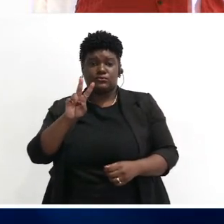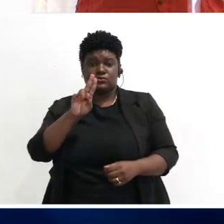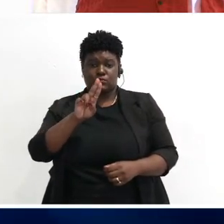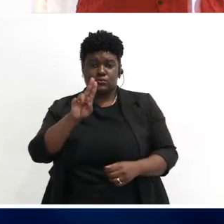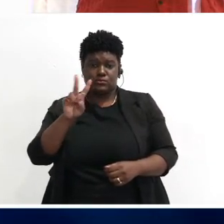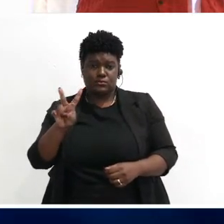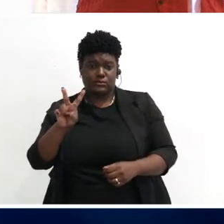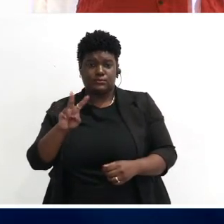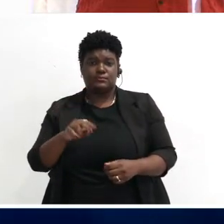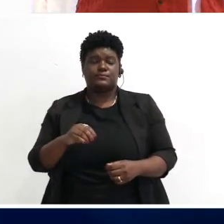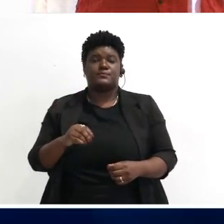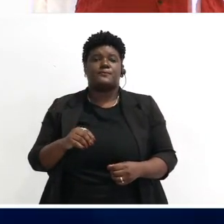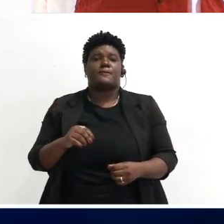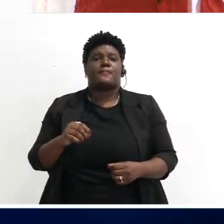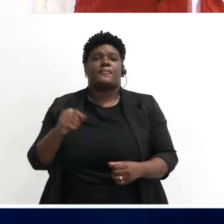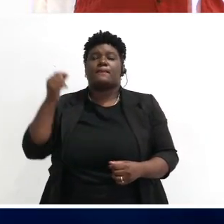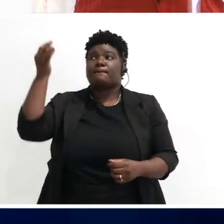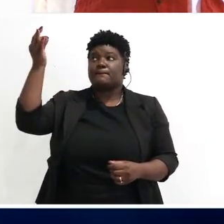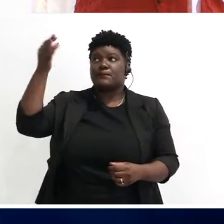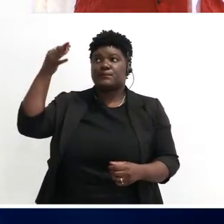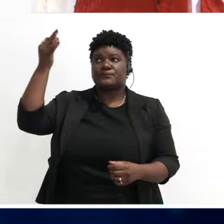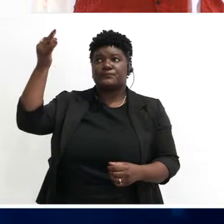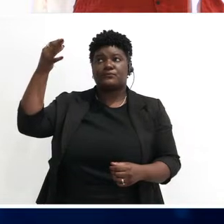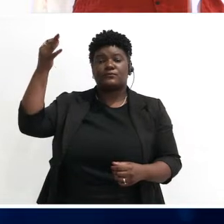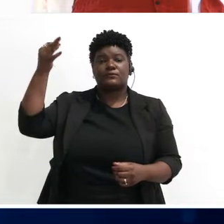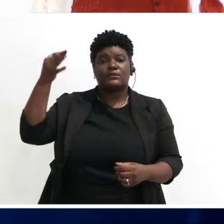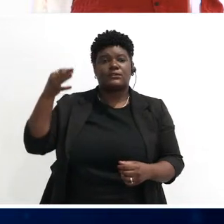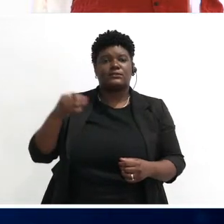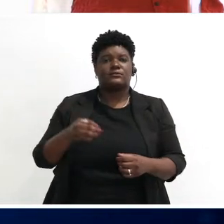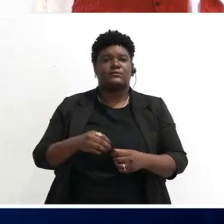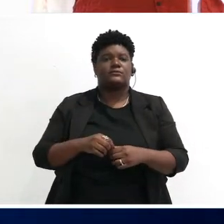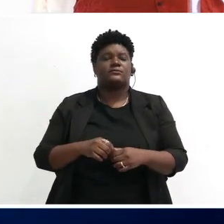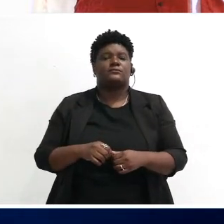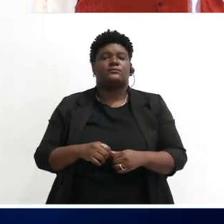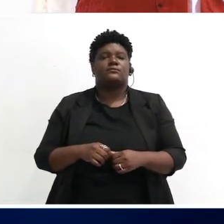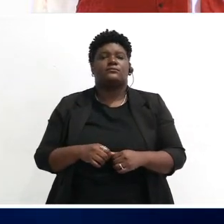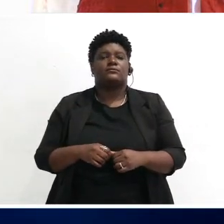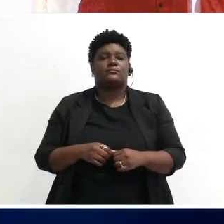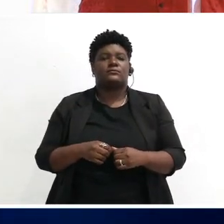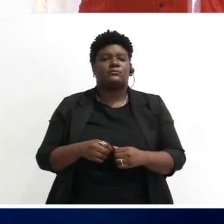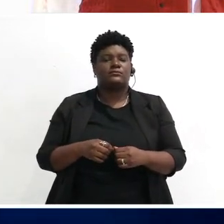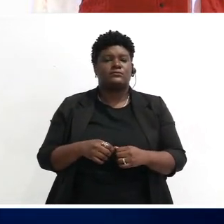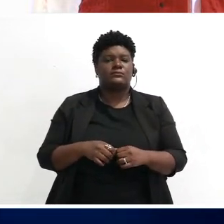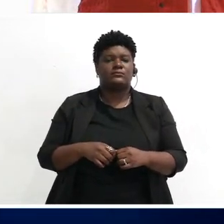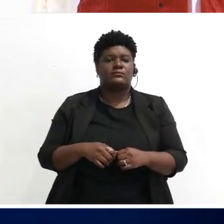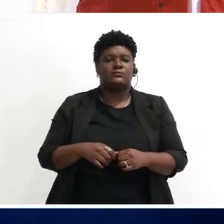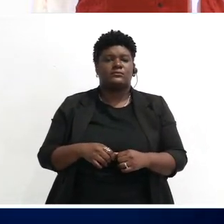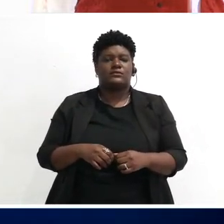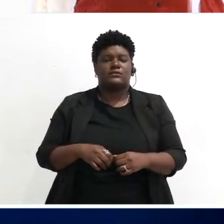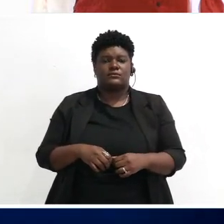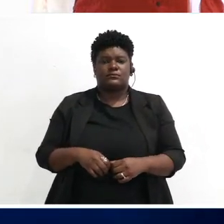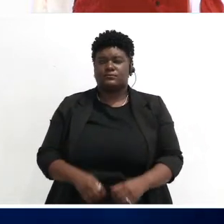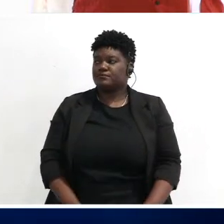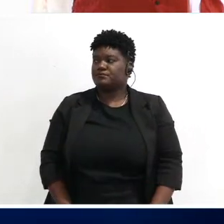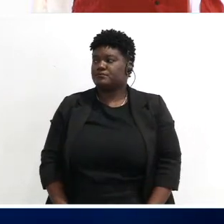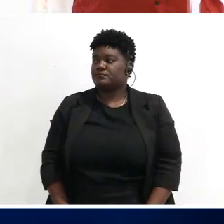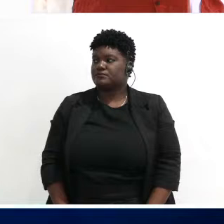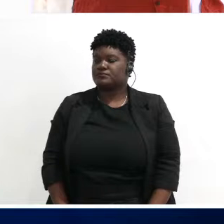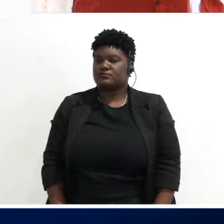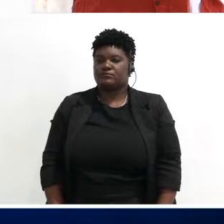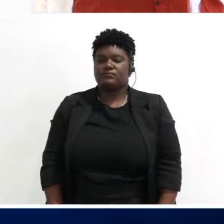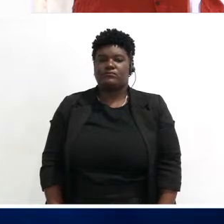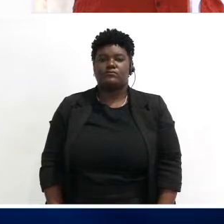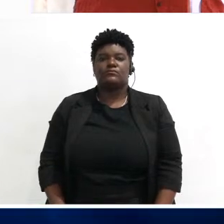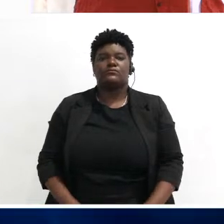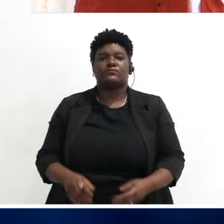mirrors made by Zeiss, who say they're the flattest surfaces in the world. So the complexity of semiconductor